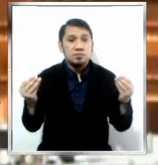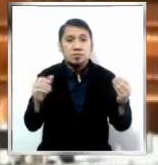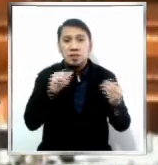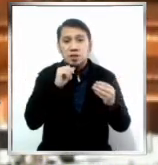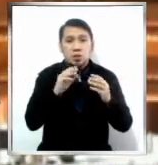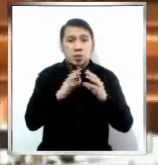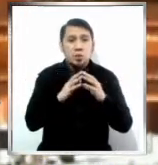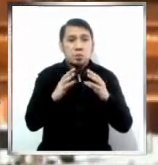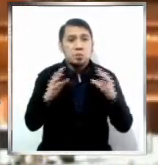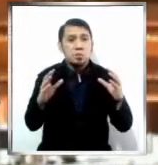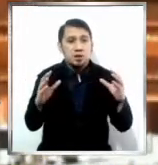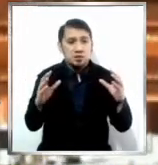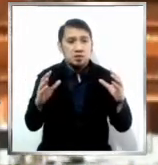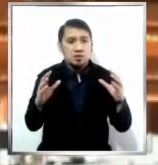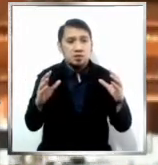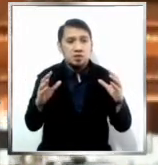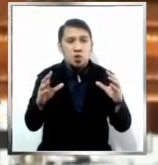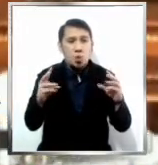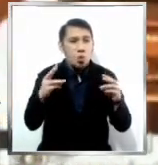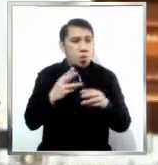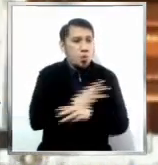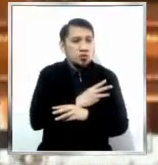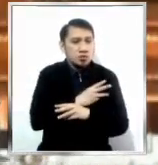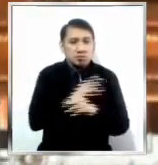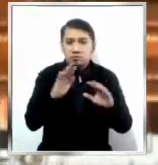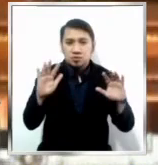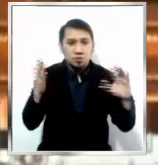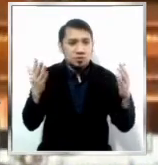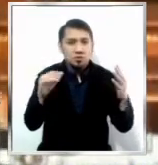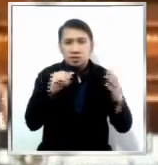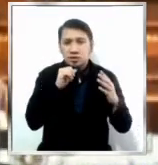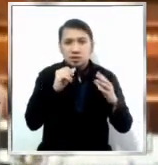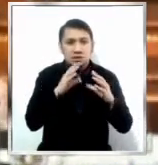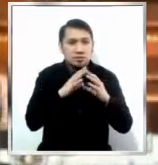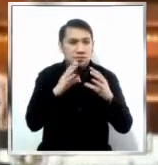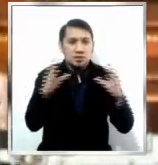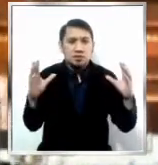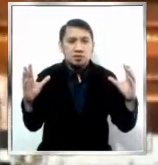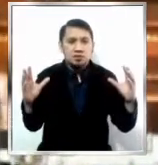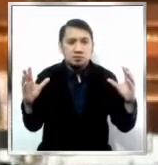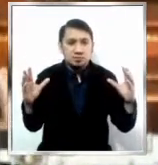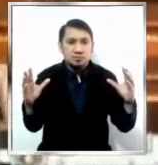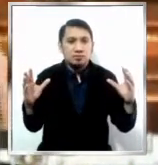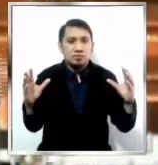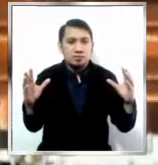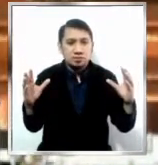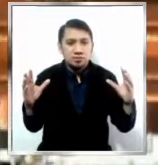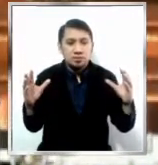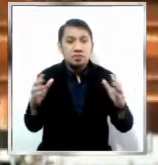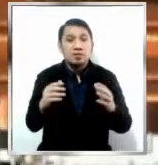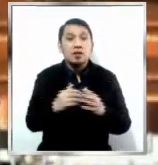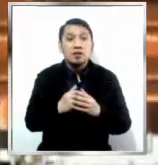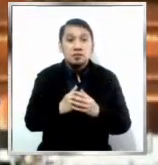severe contamination. So, let us